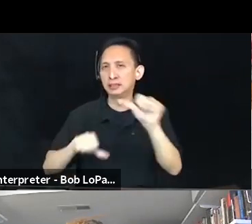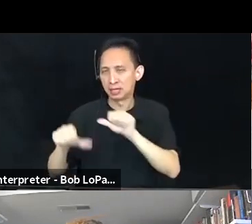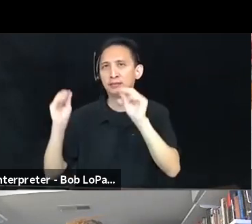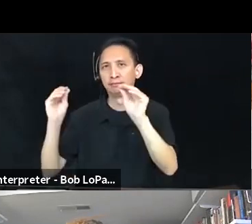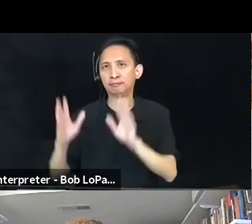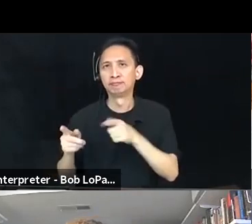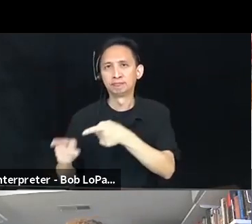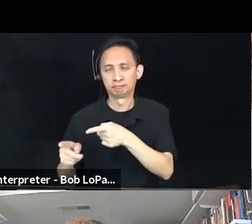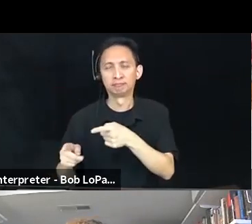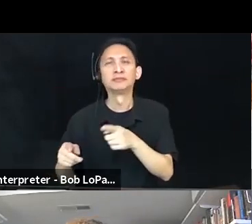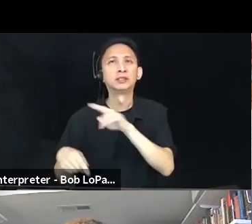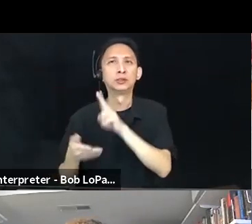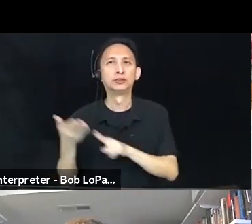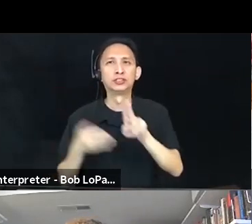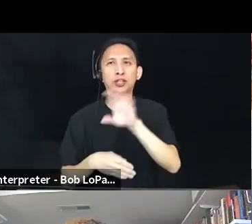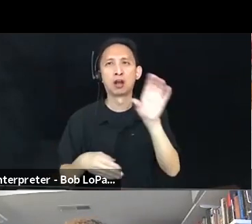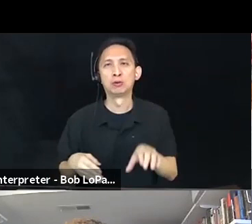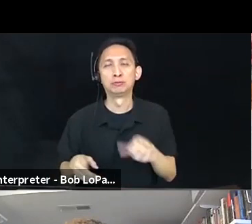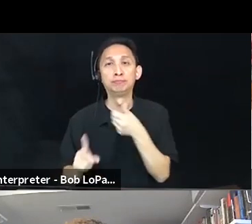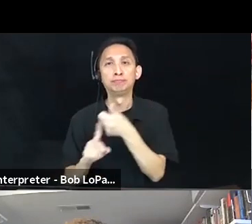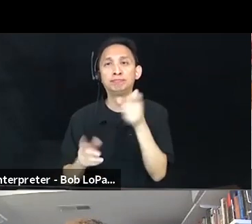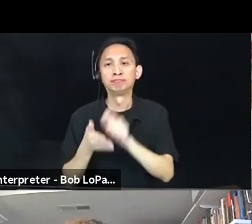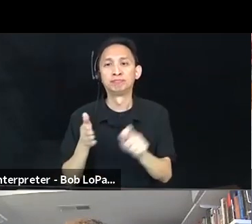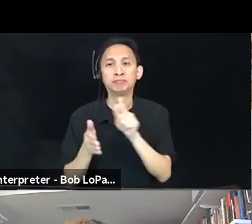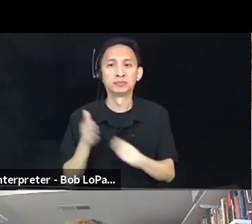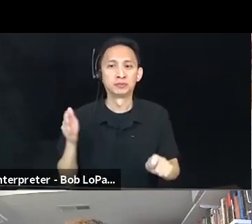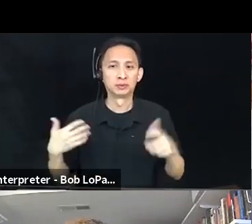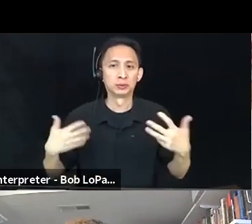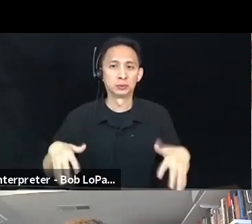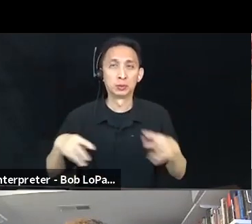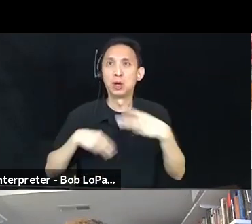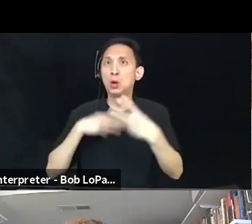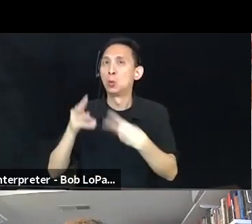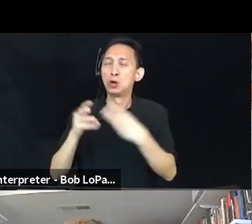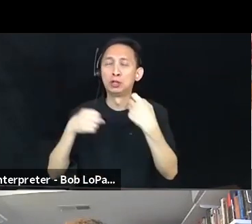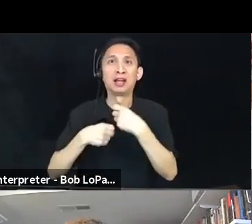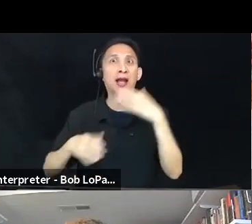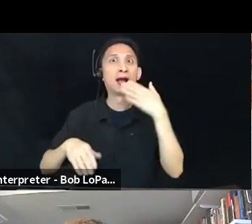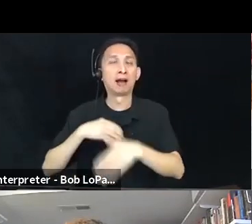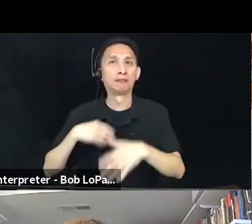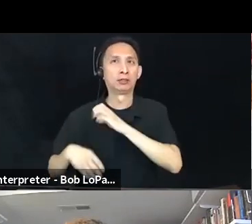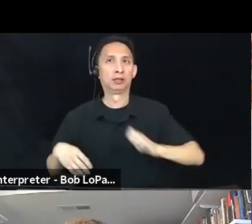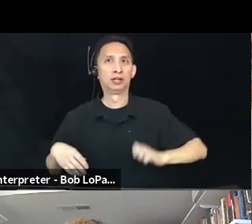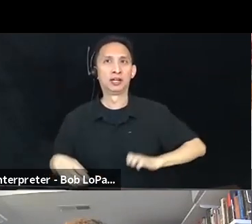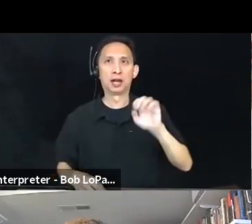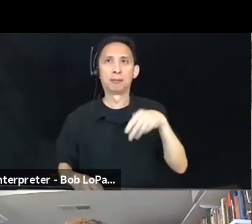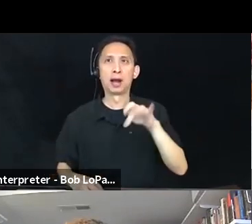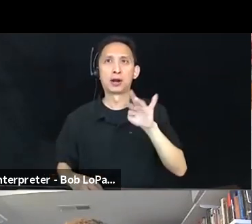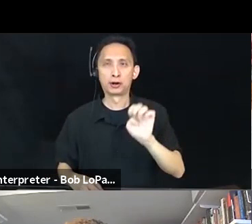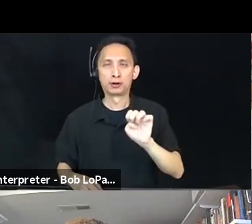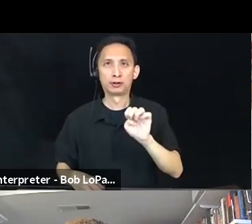Chicago. She's the author of World Making After Empire, The Rise and Fall of Self-Determination, on